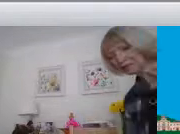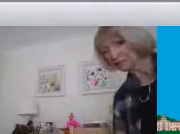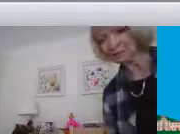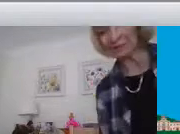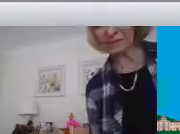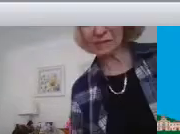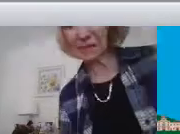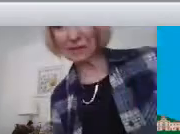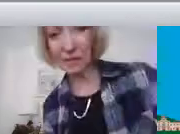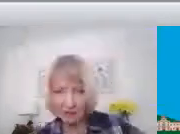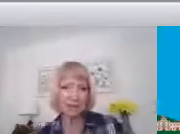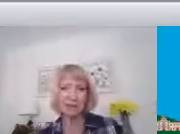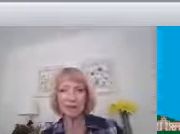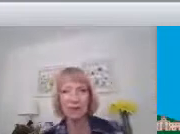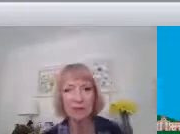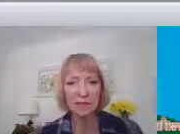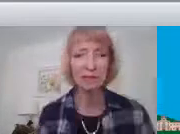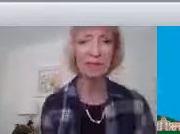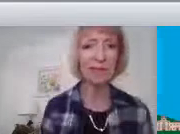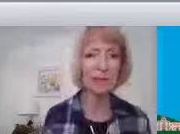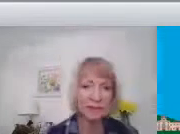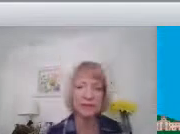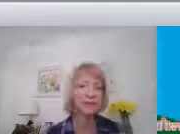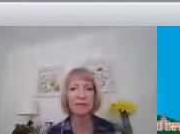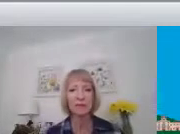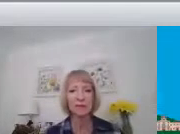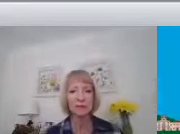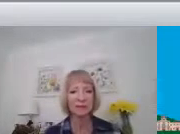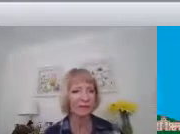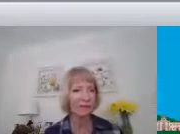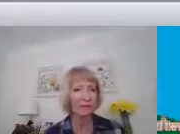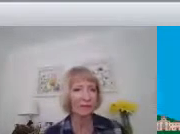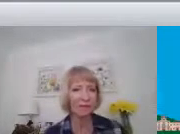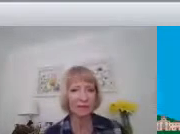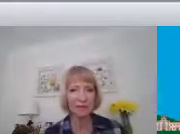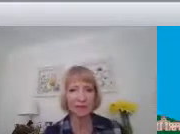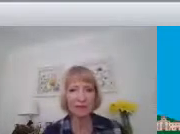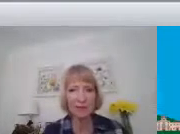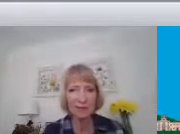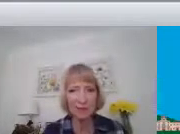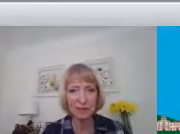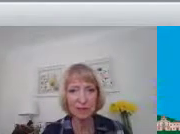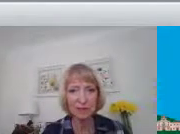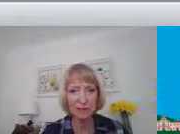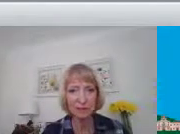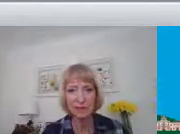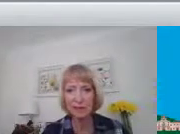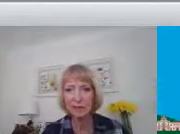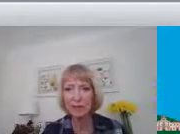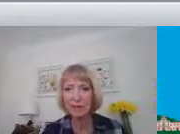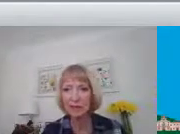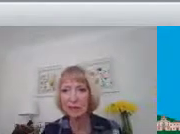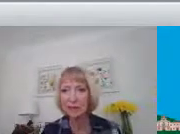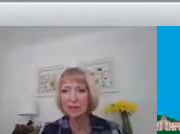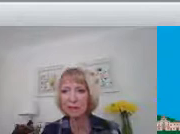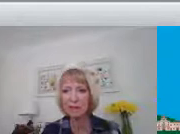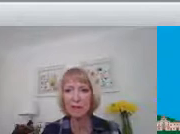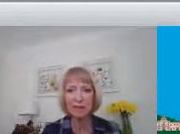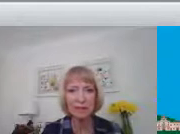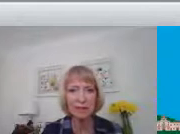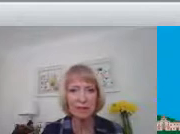hospital outpatient services across the whole joined-up care Derbyshire system. So this is all the acute providers that you